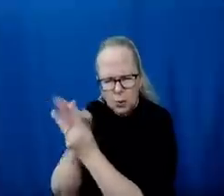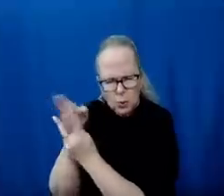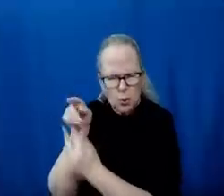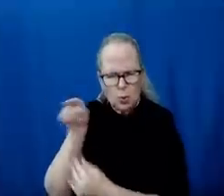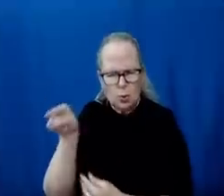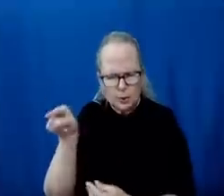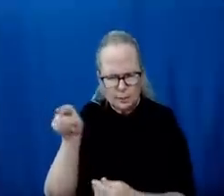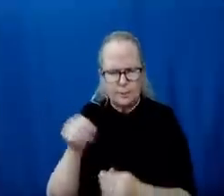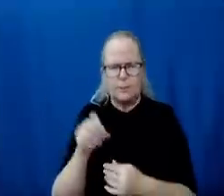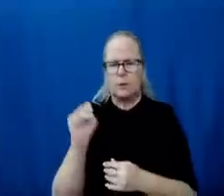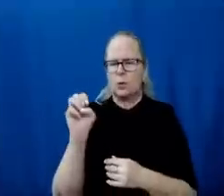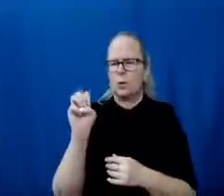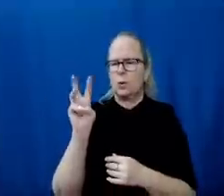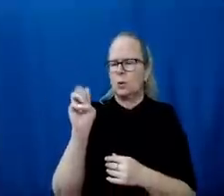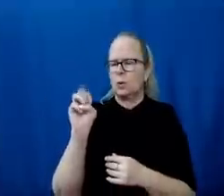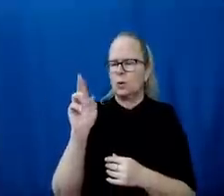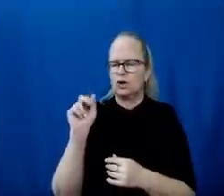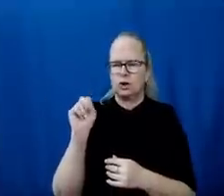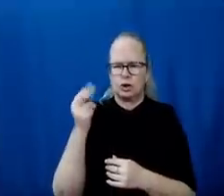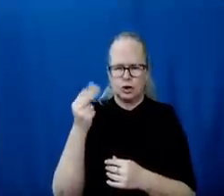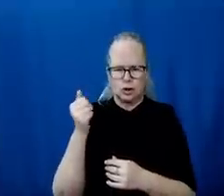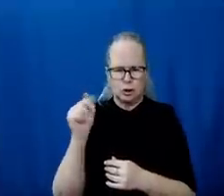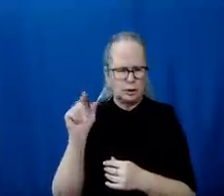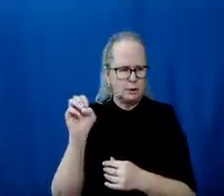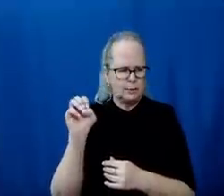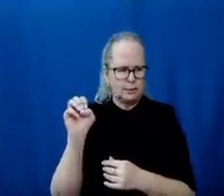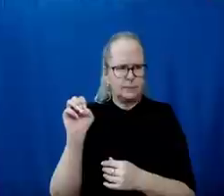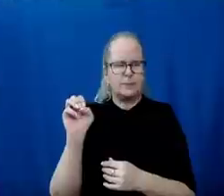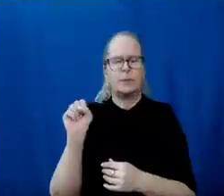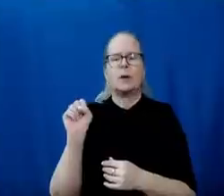sheds. Next slide, please.